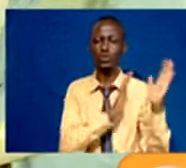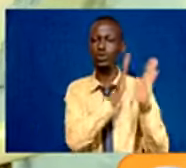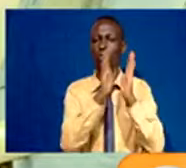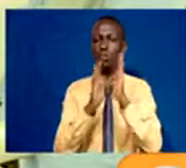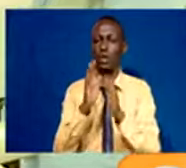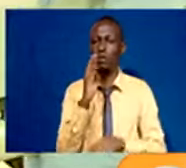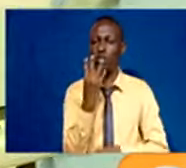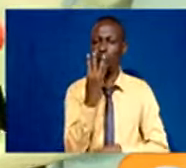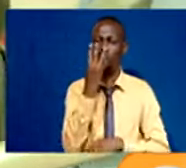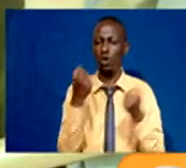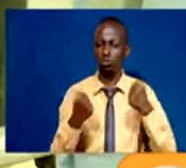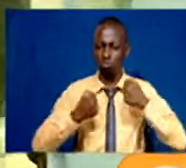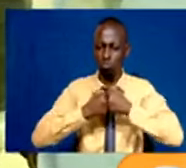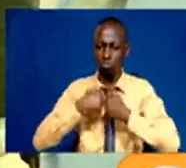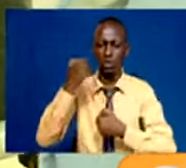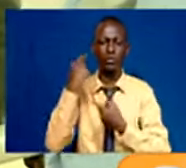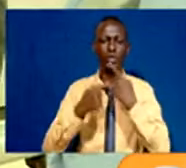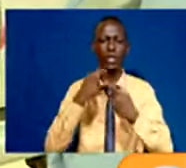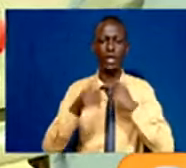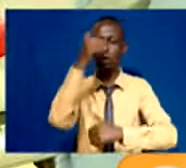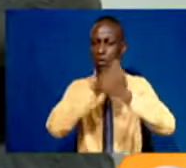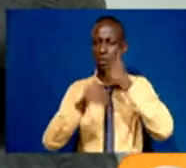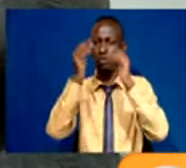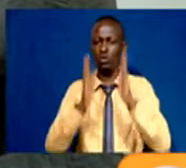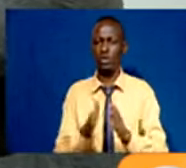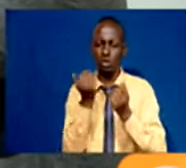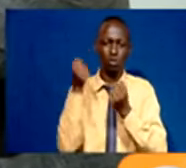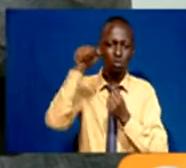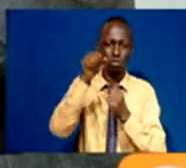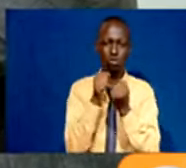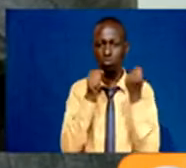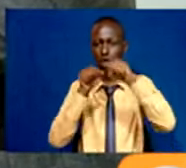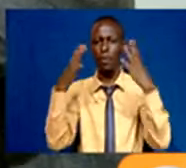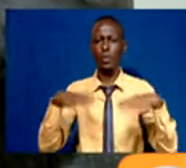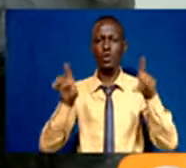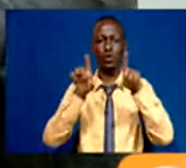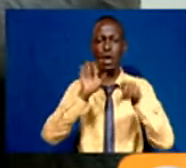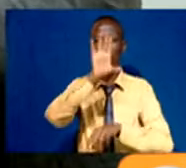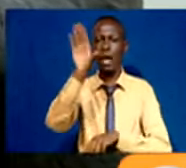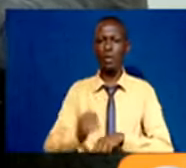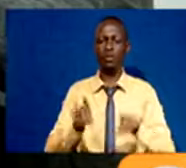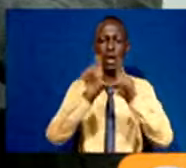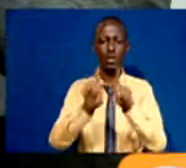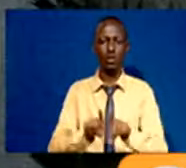major fights a year involving professional boxers in Africa and around the world.